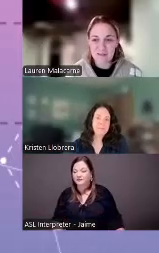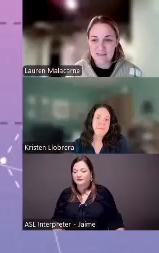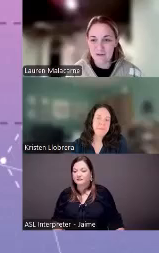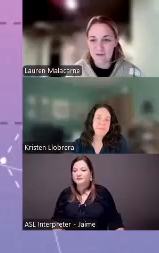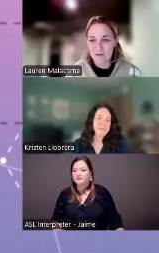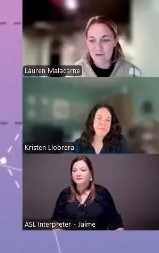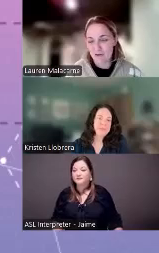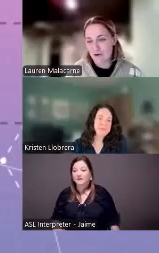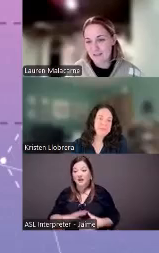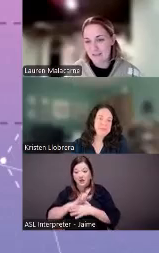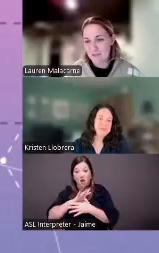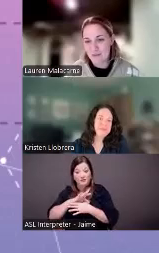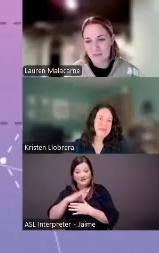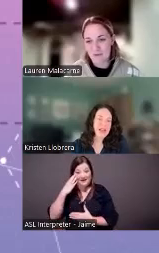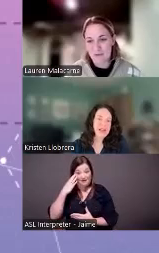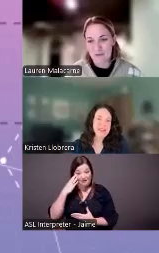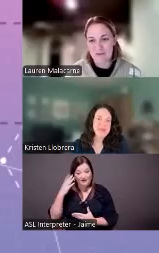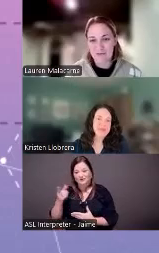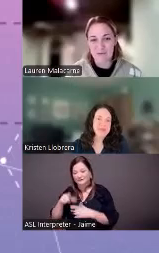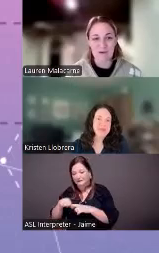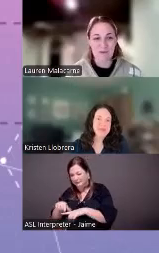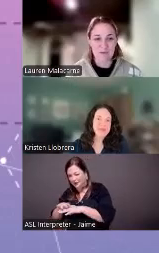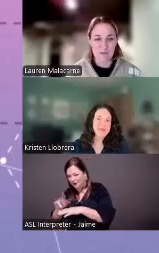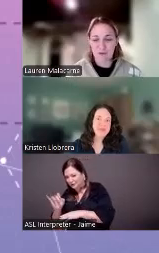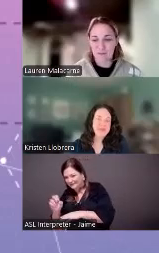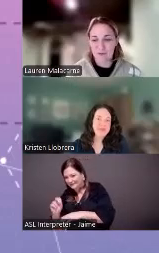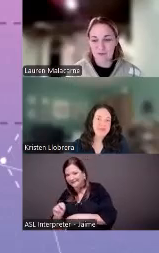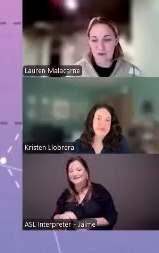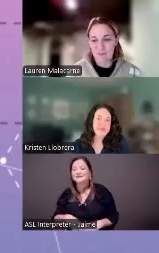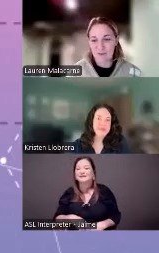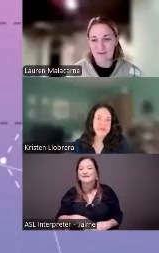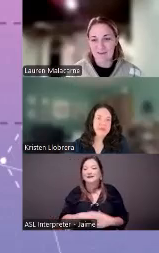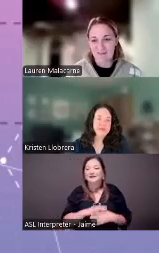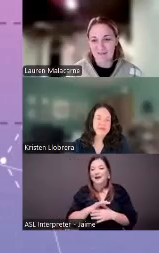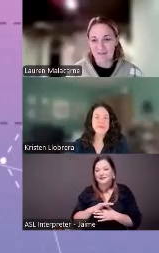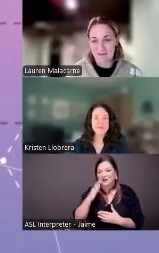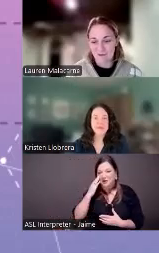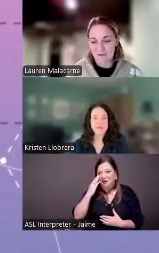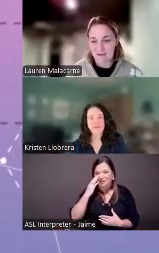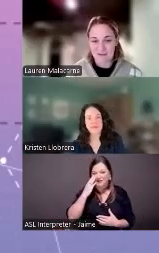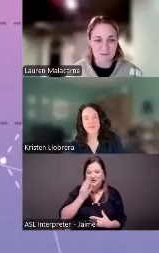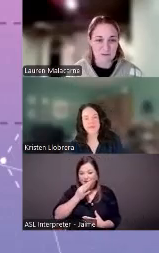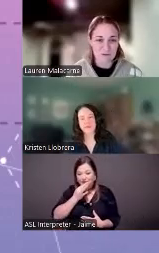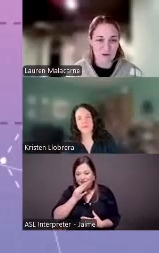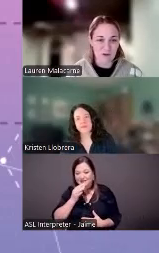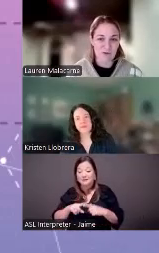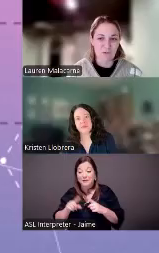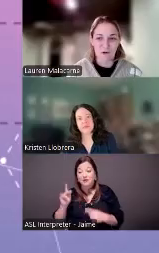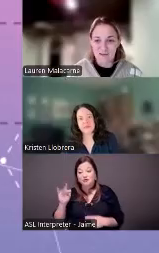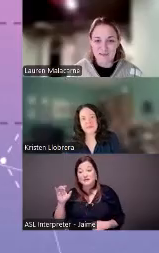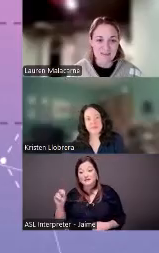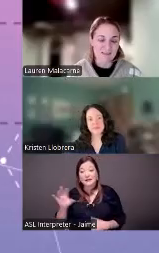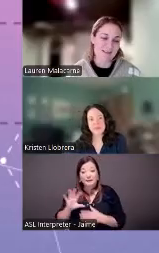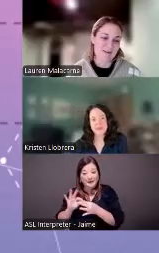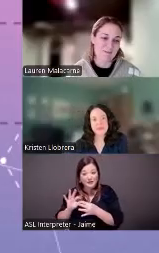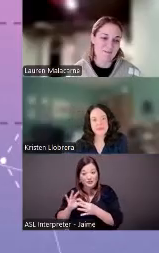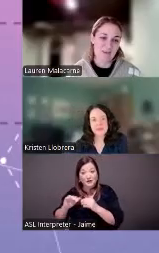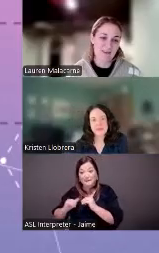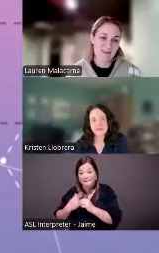from a content knowledge and content expertise perspective, that's where we could build it out. But again, I think Kristen has alluded to how do you organize